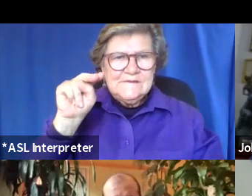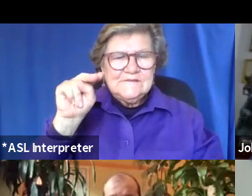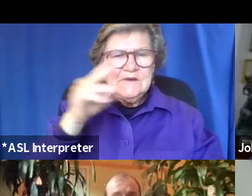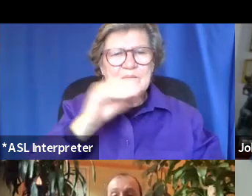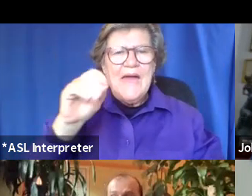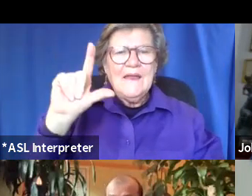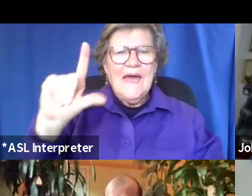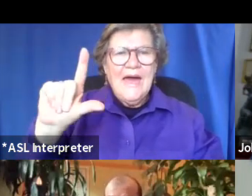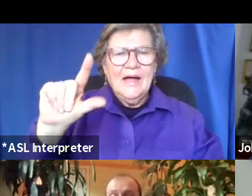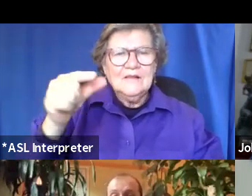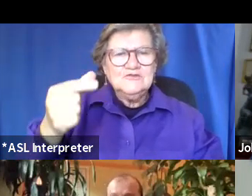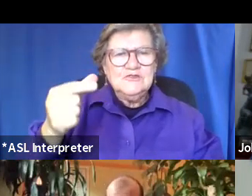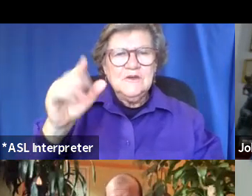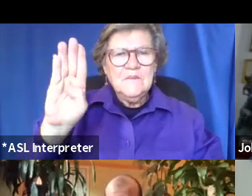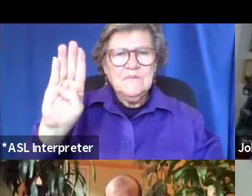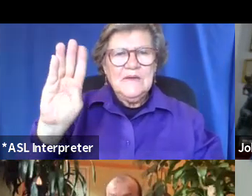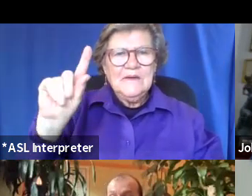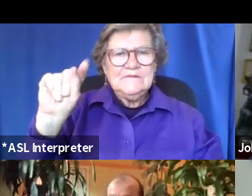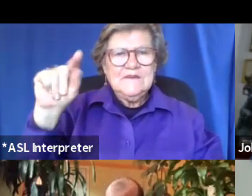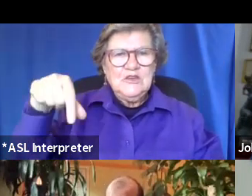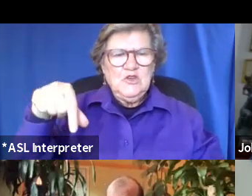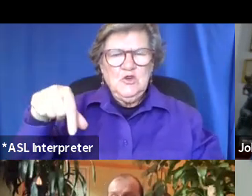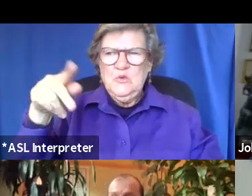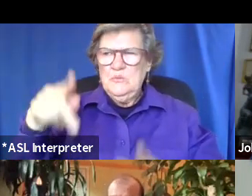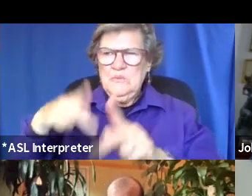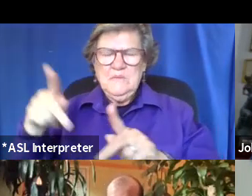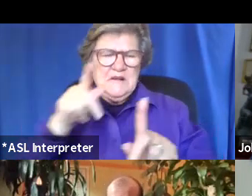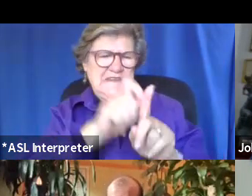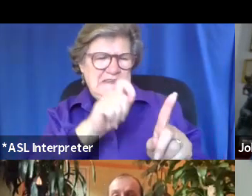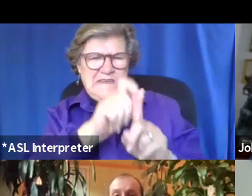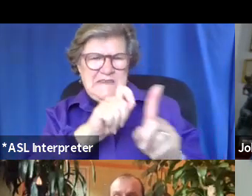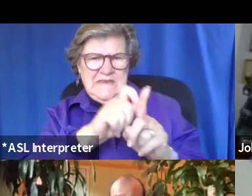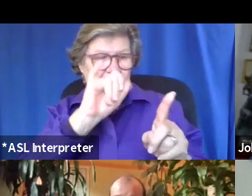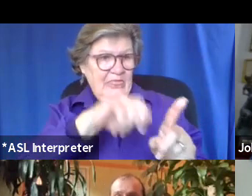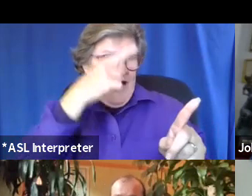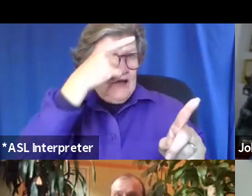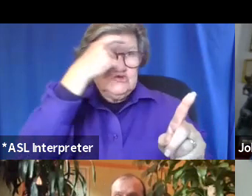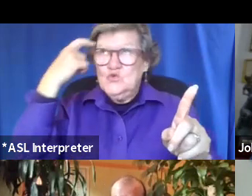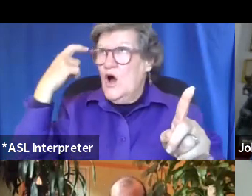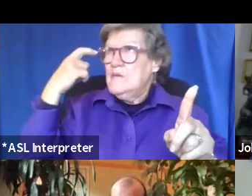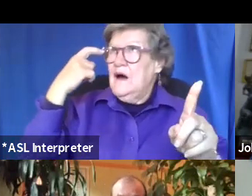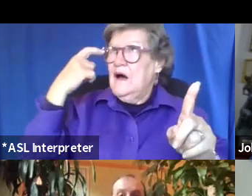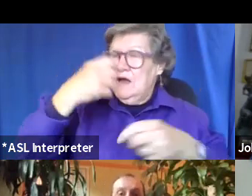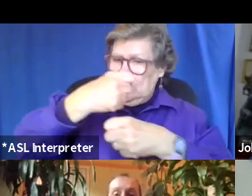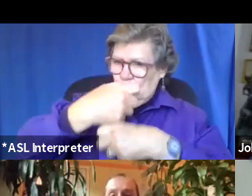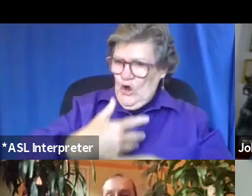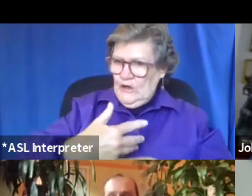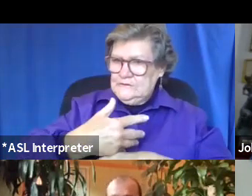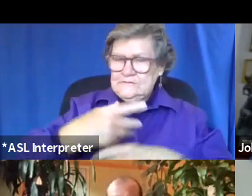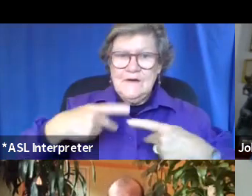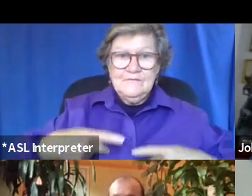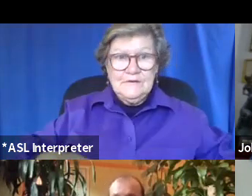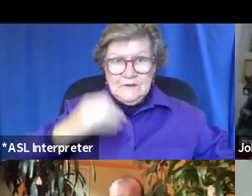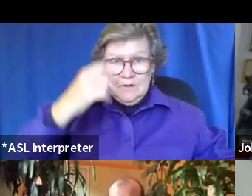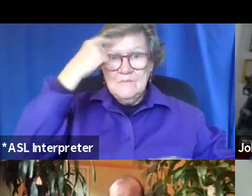LGBTQ kids. That harassment is traumatizing, and that trauma manifests into physical and mental illness. Now, these are